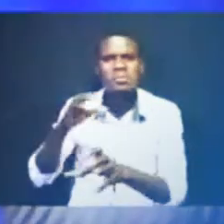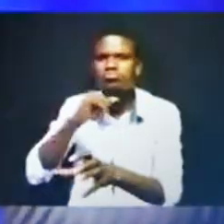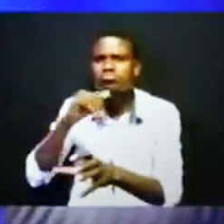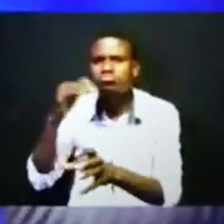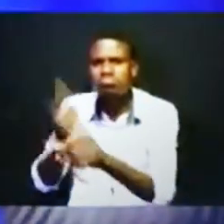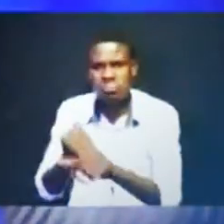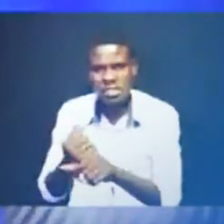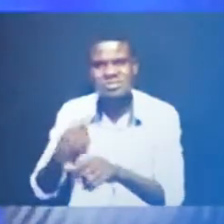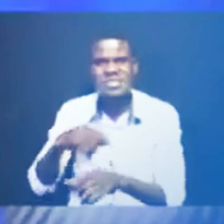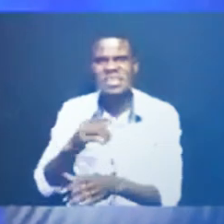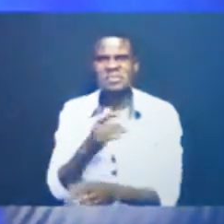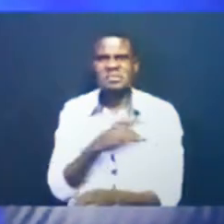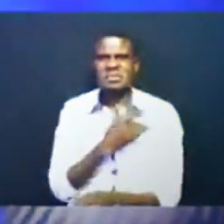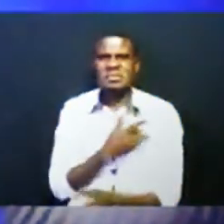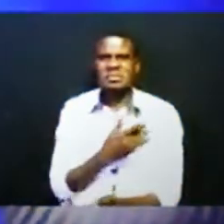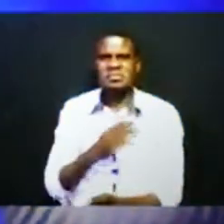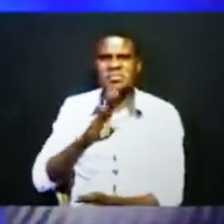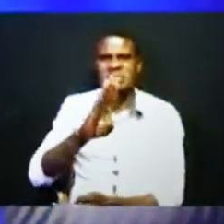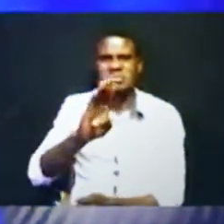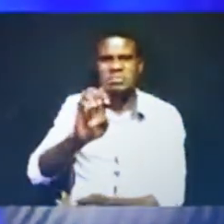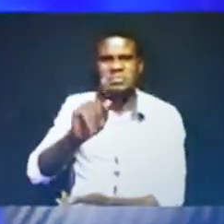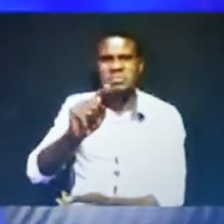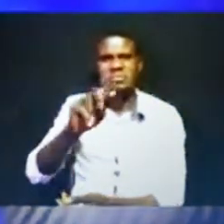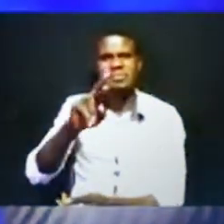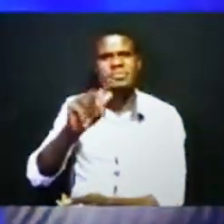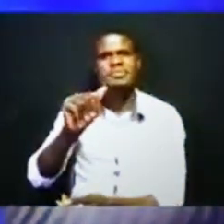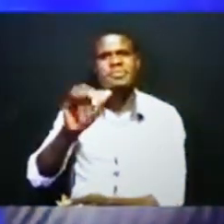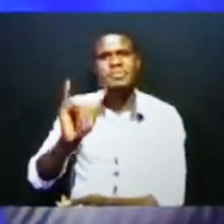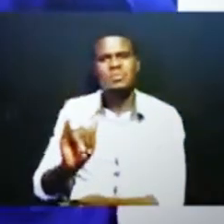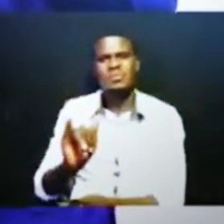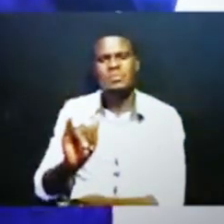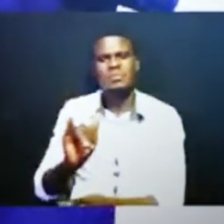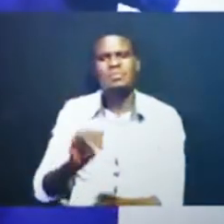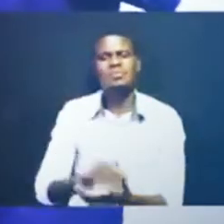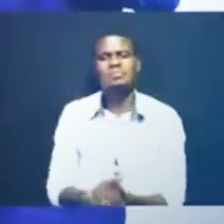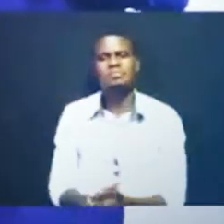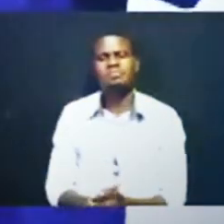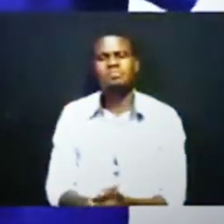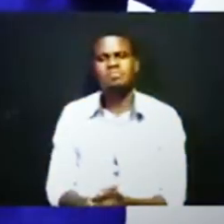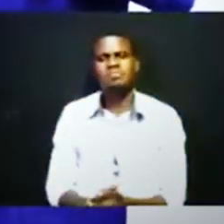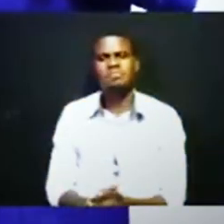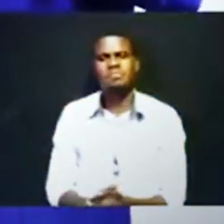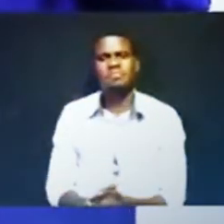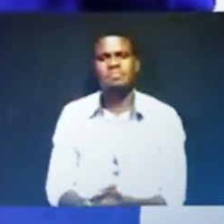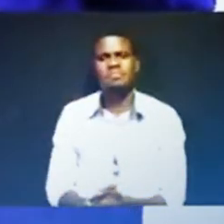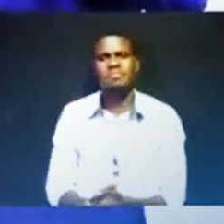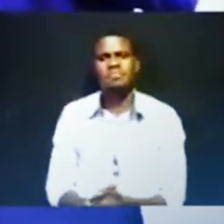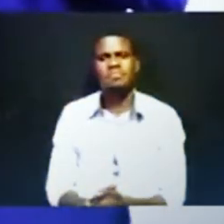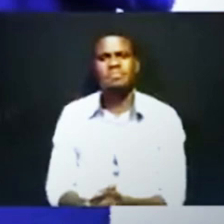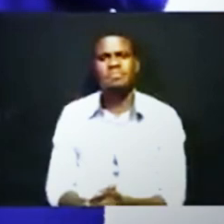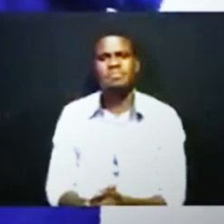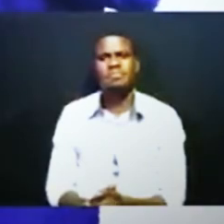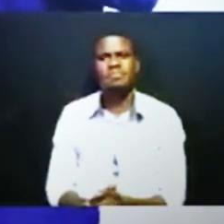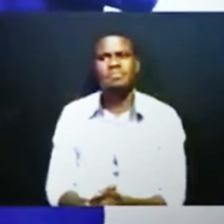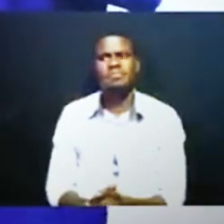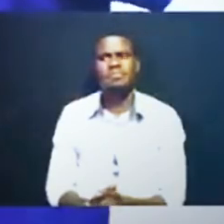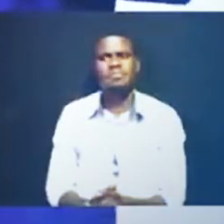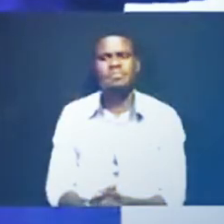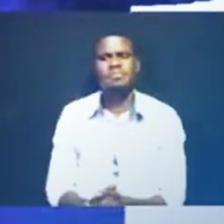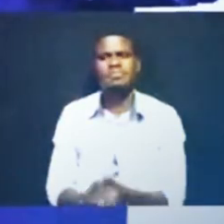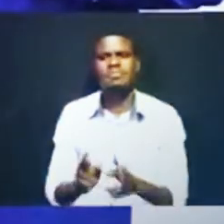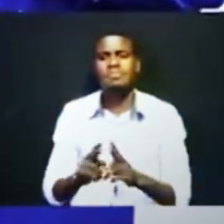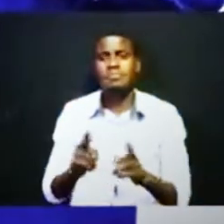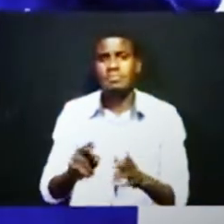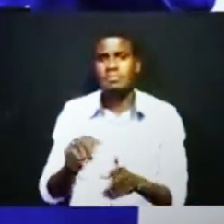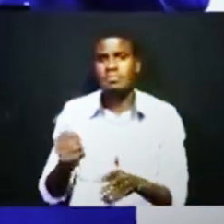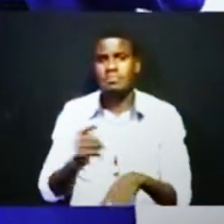she kwa ye se, nupa bibe tu mia ye no ma hudu obi na, ye hunu enyane sa ano, na fe, e diye shamo. So I was saying the other time